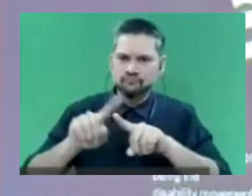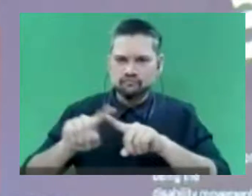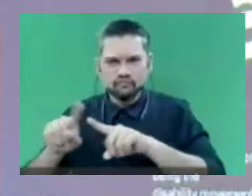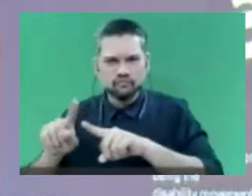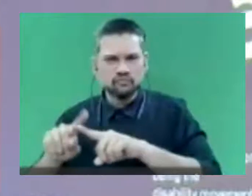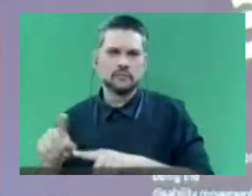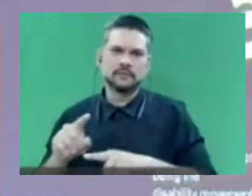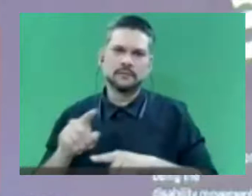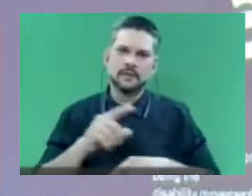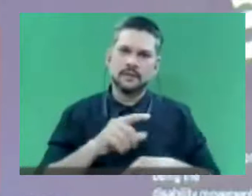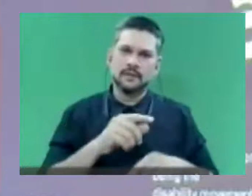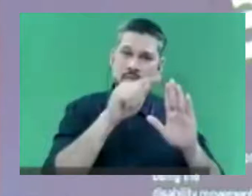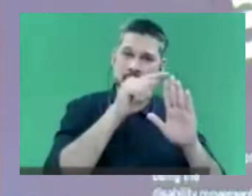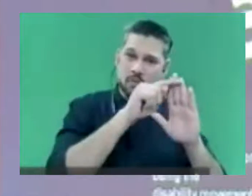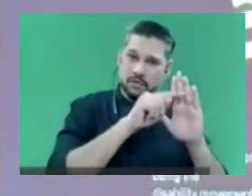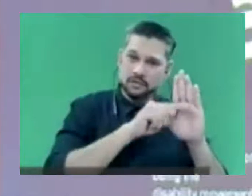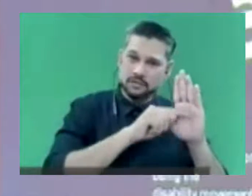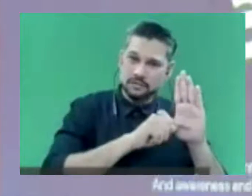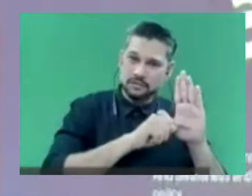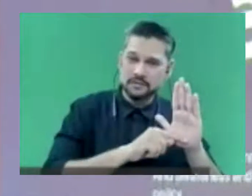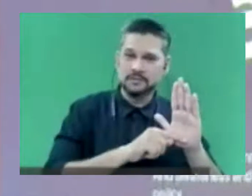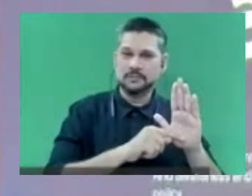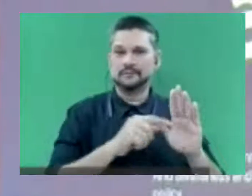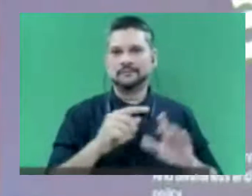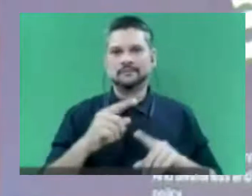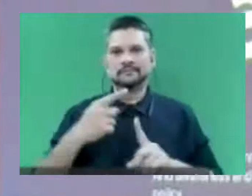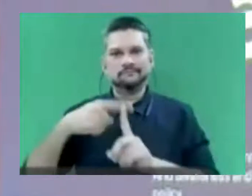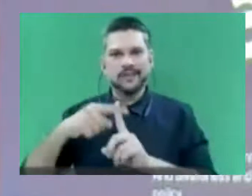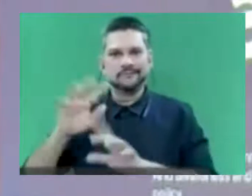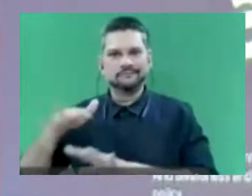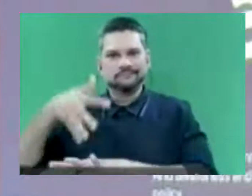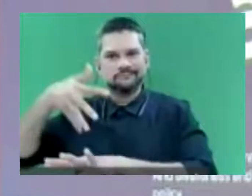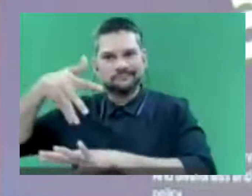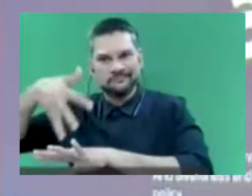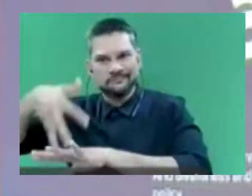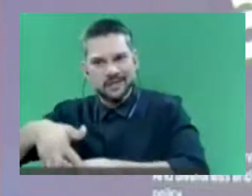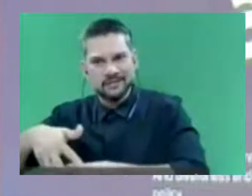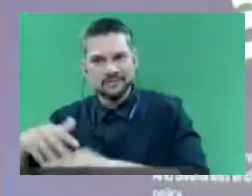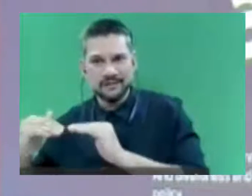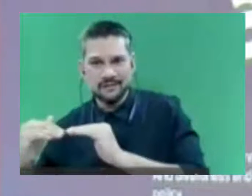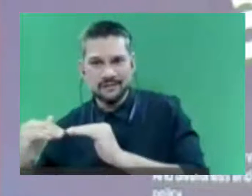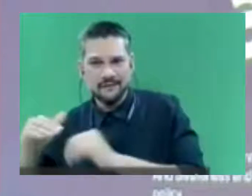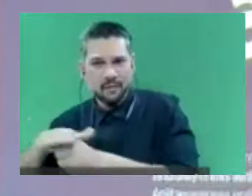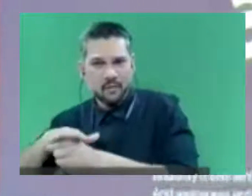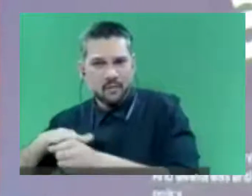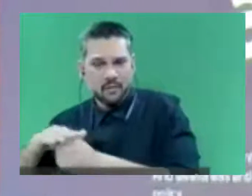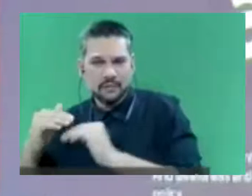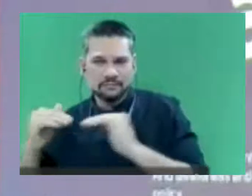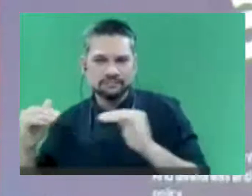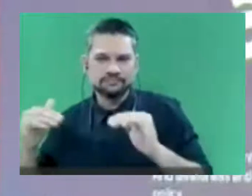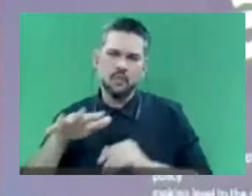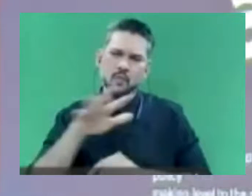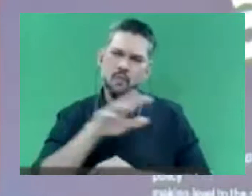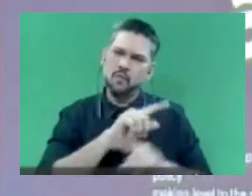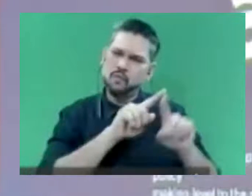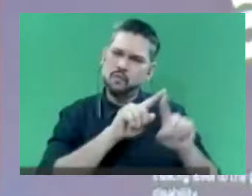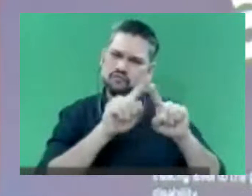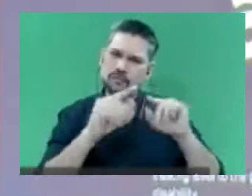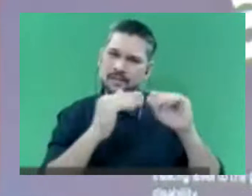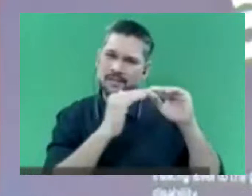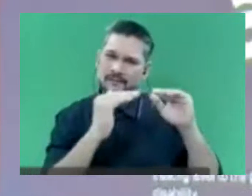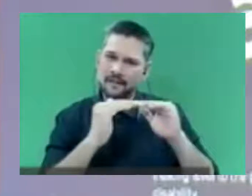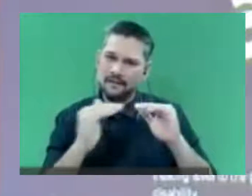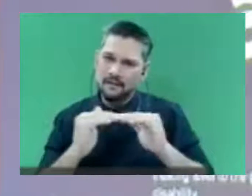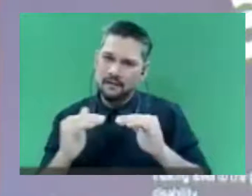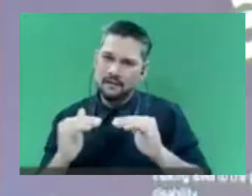the grassroots level for people with non-disabilities as well. Disability leaders are very important to make this